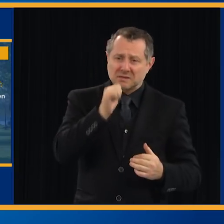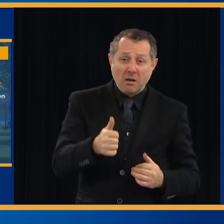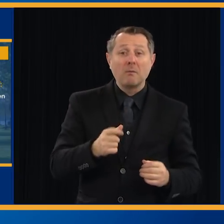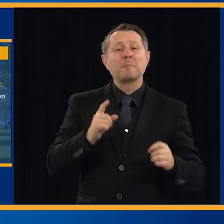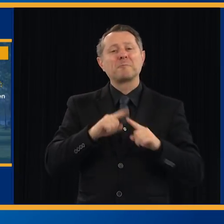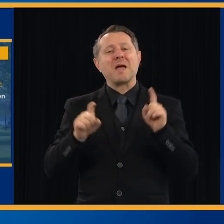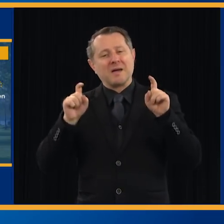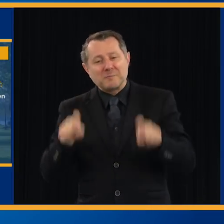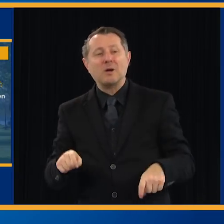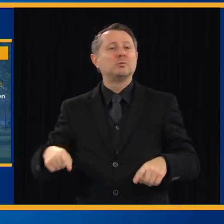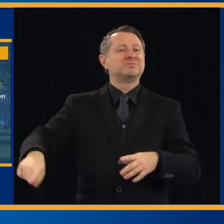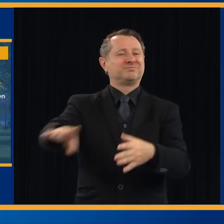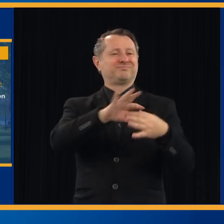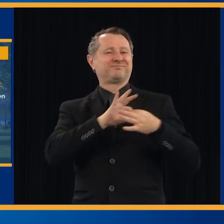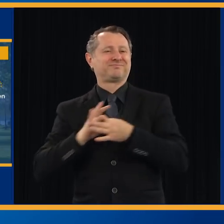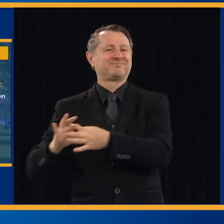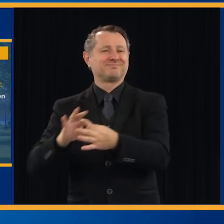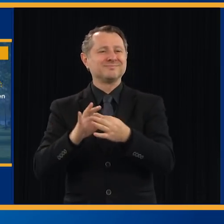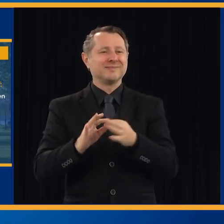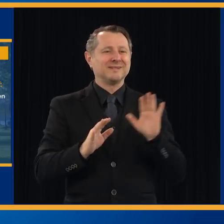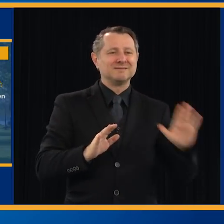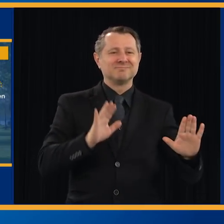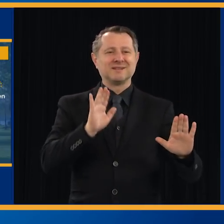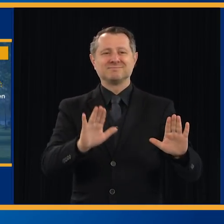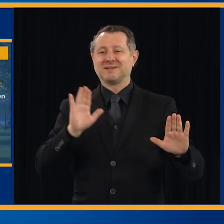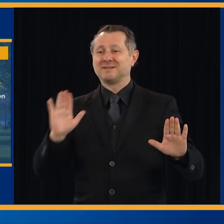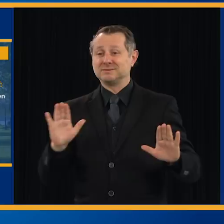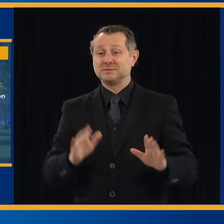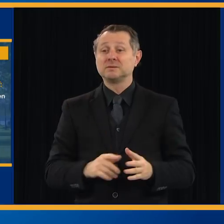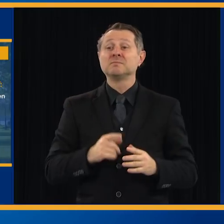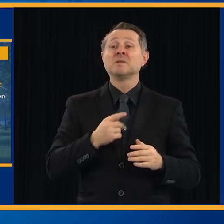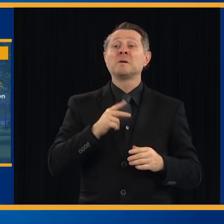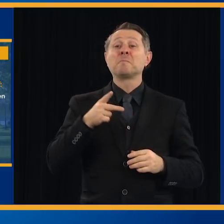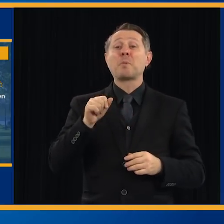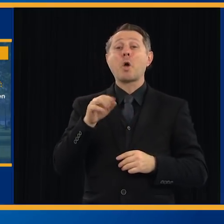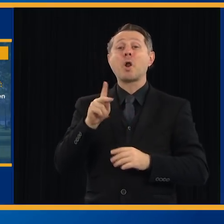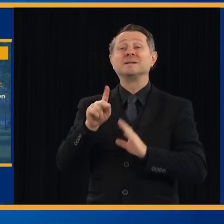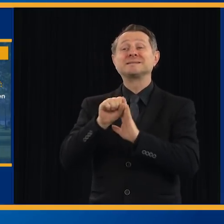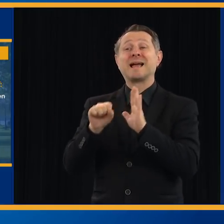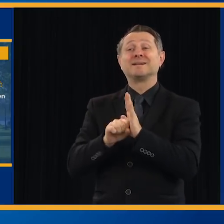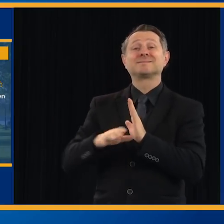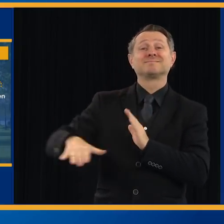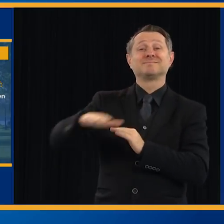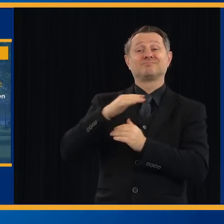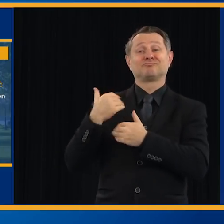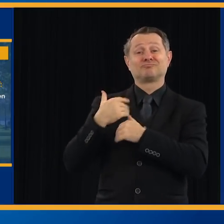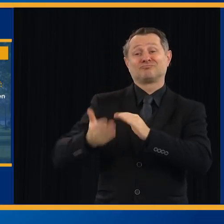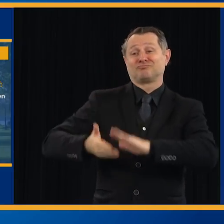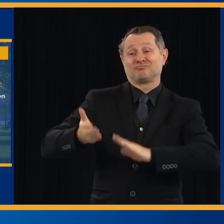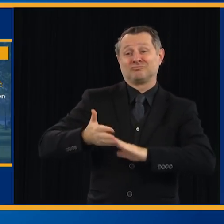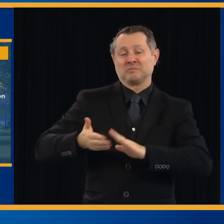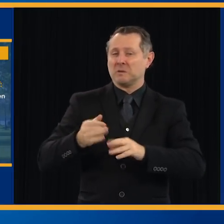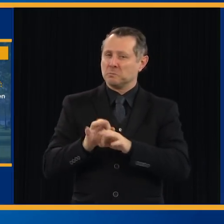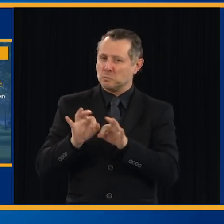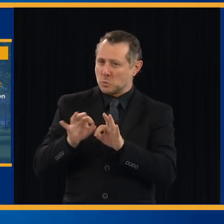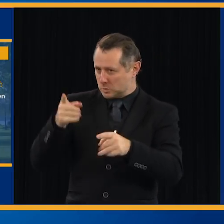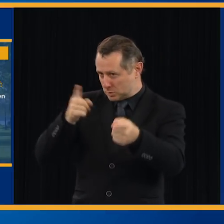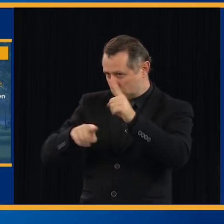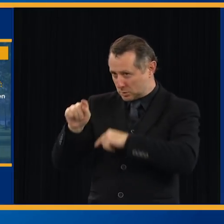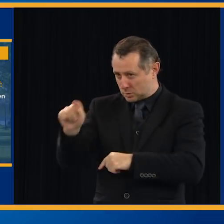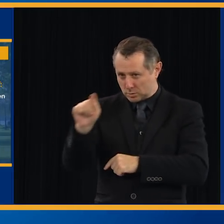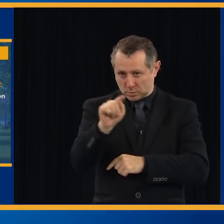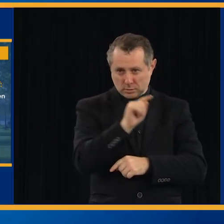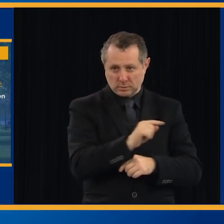So, for example, on state parks, we're coordinating what our policies are because you could see people go from one state to